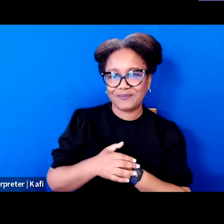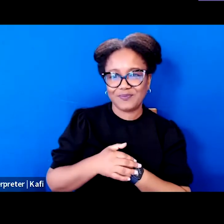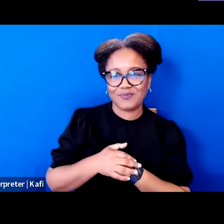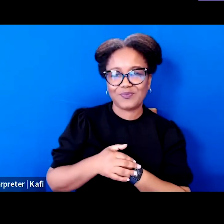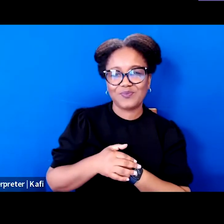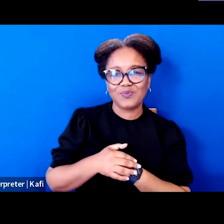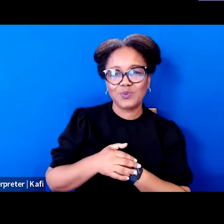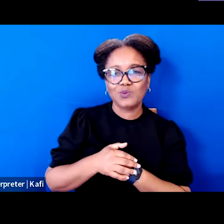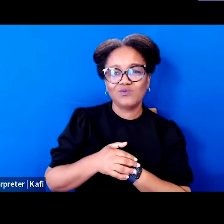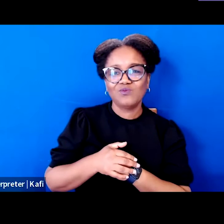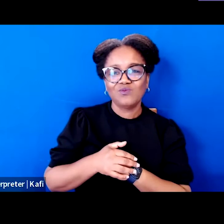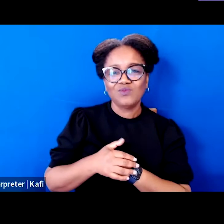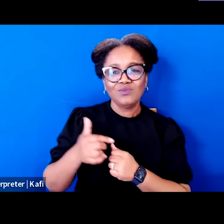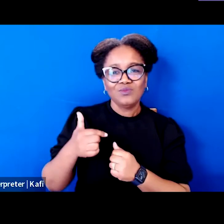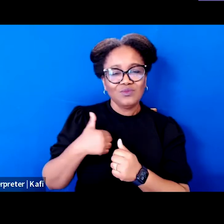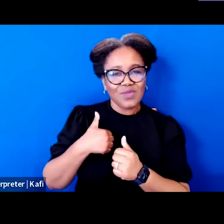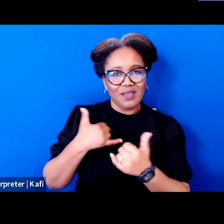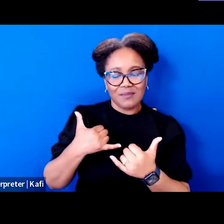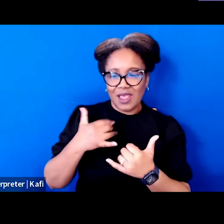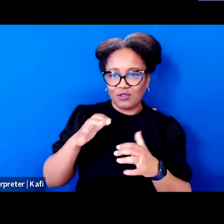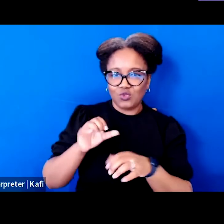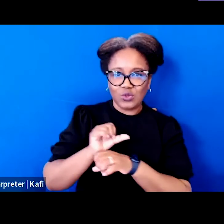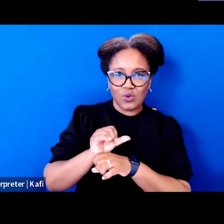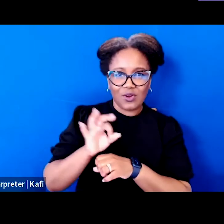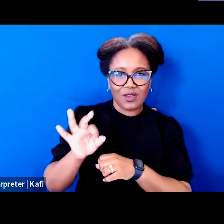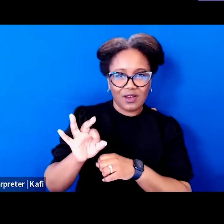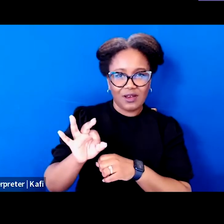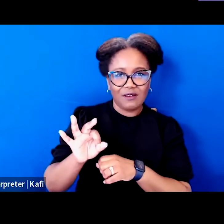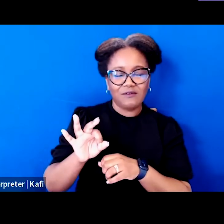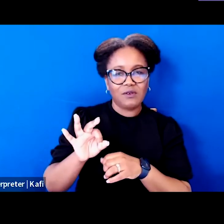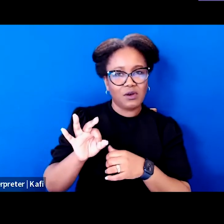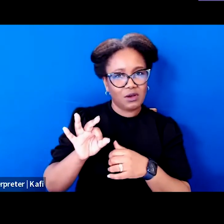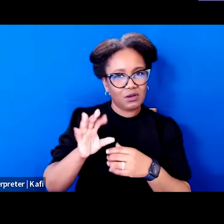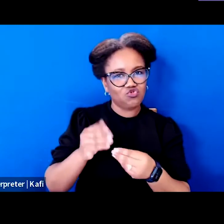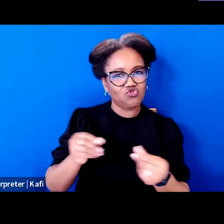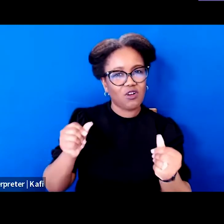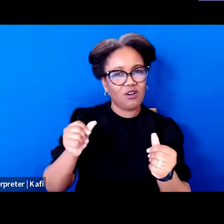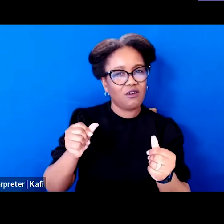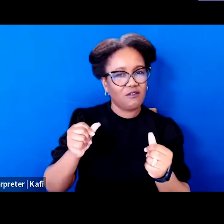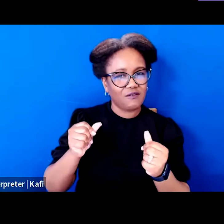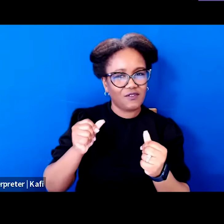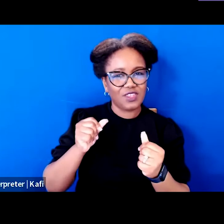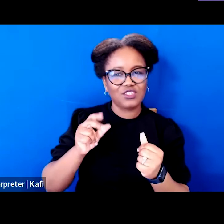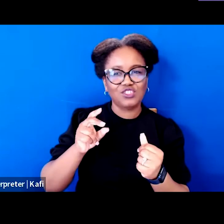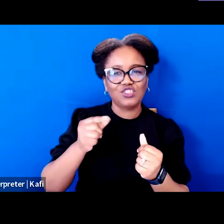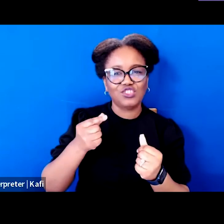woman, which means I'm light skinned, and I have copper braids that have tragically grown out of